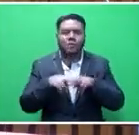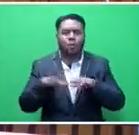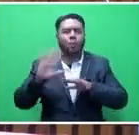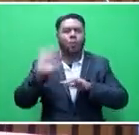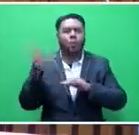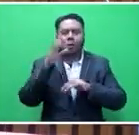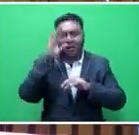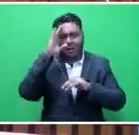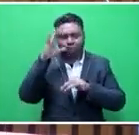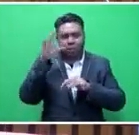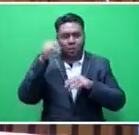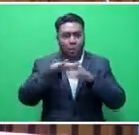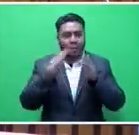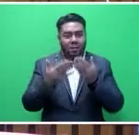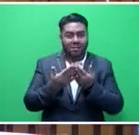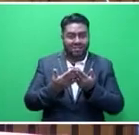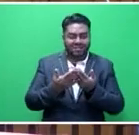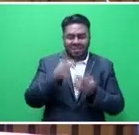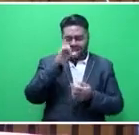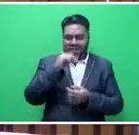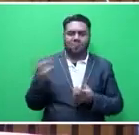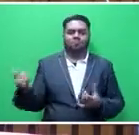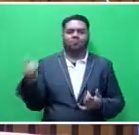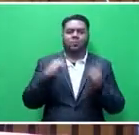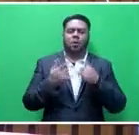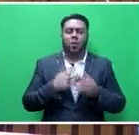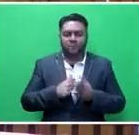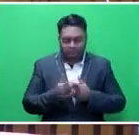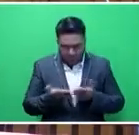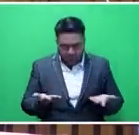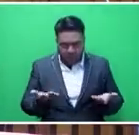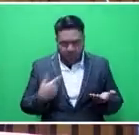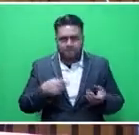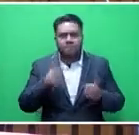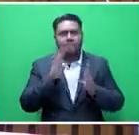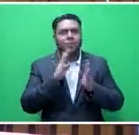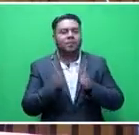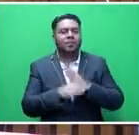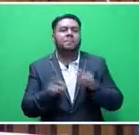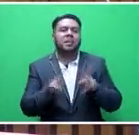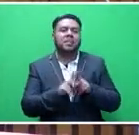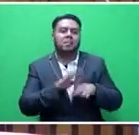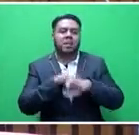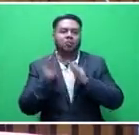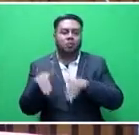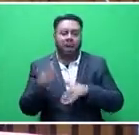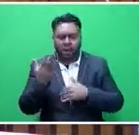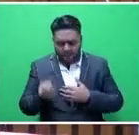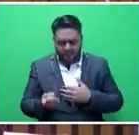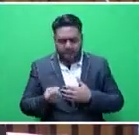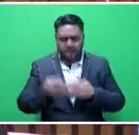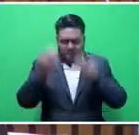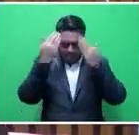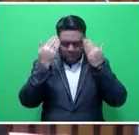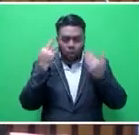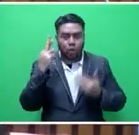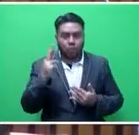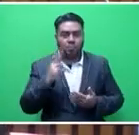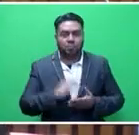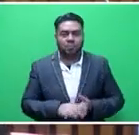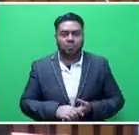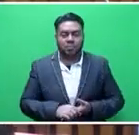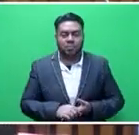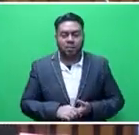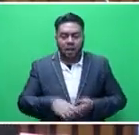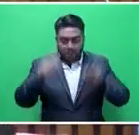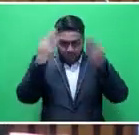that has gained efficiencies in respect of how they deal with COVID-19 has had private sector participation. Mr. Speaker, sir. Mr. Speaker,